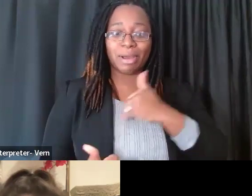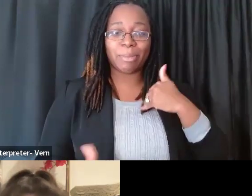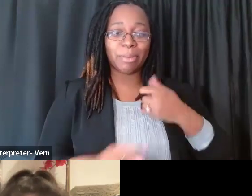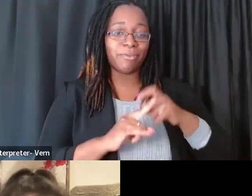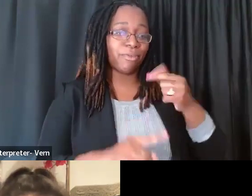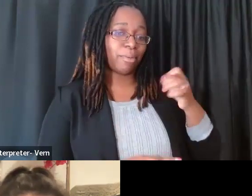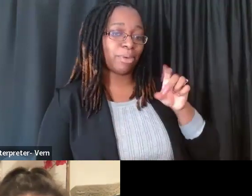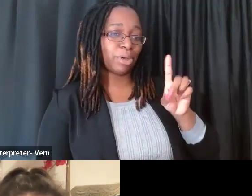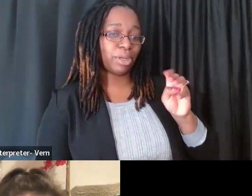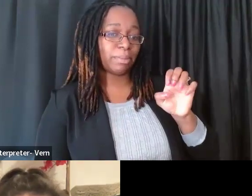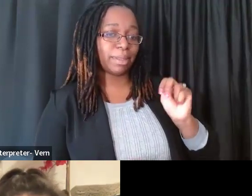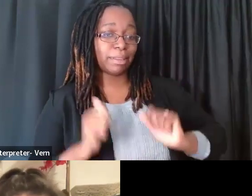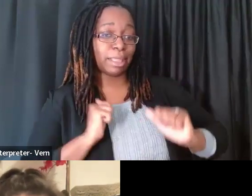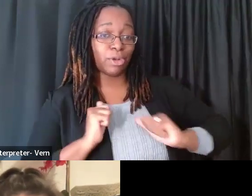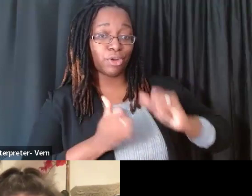Senior.